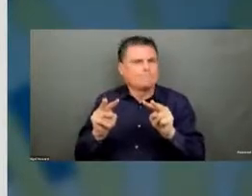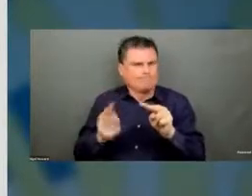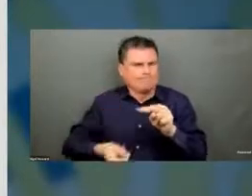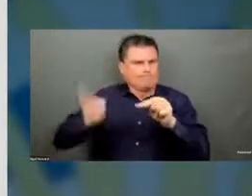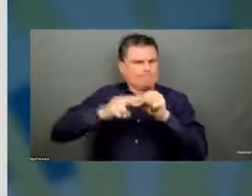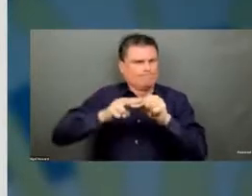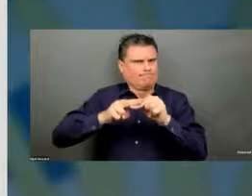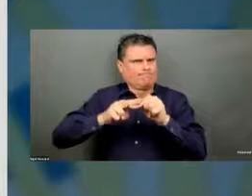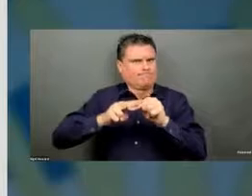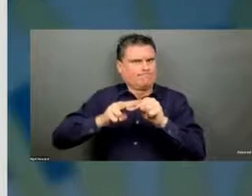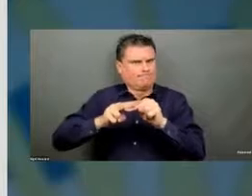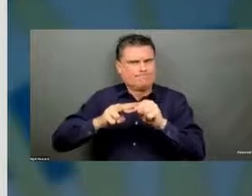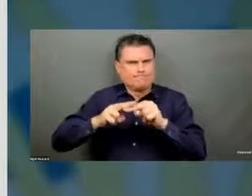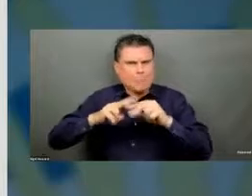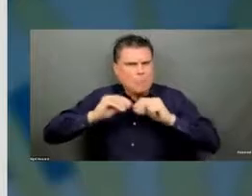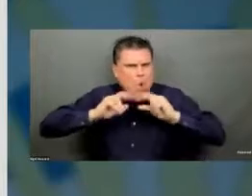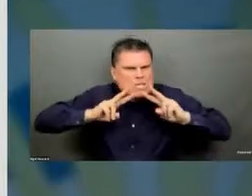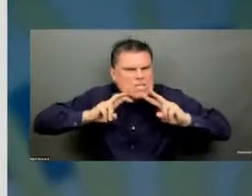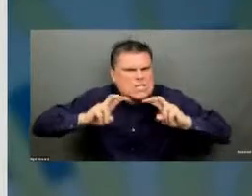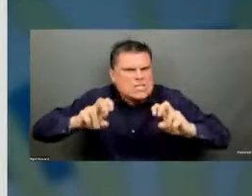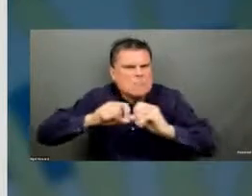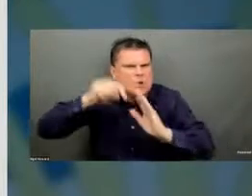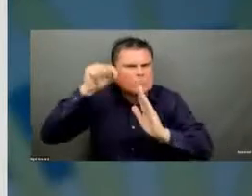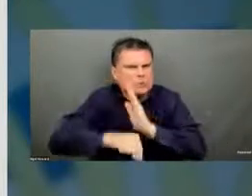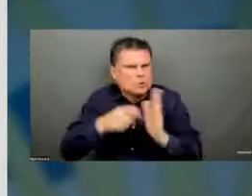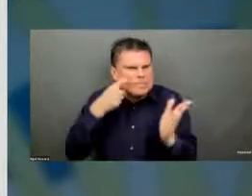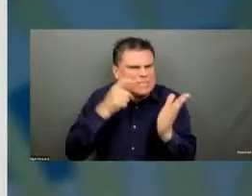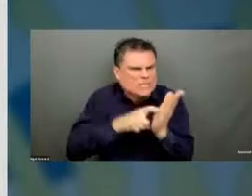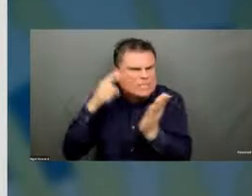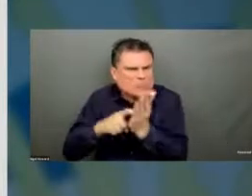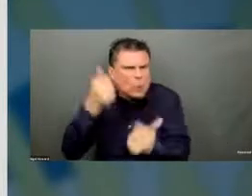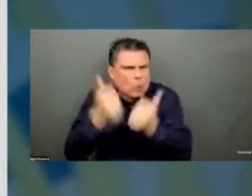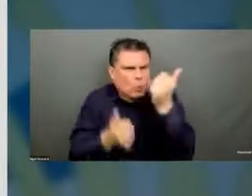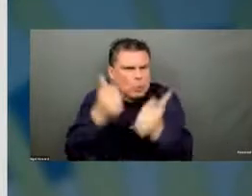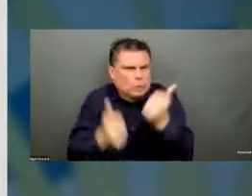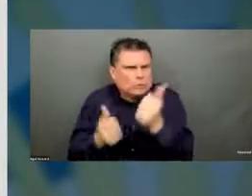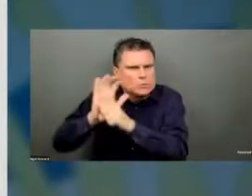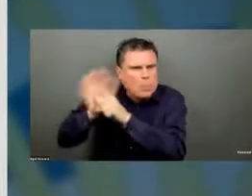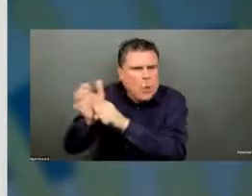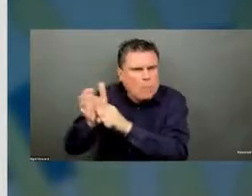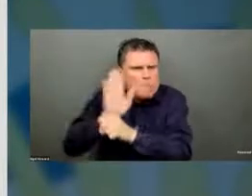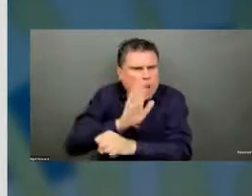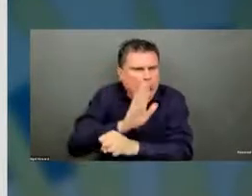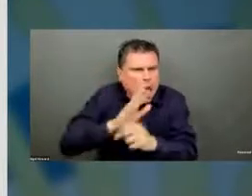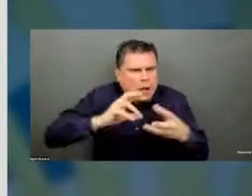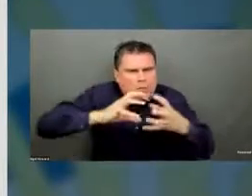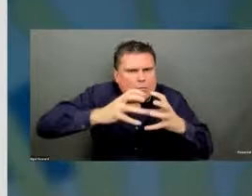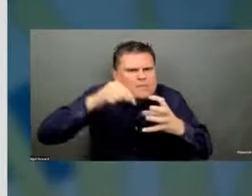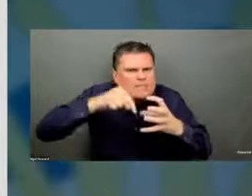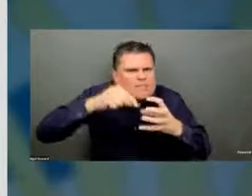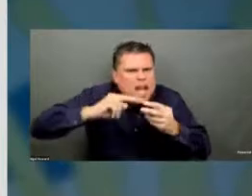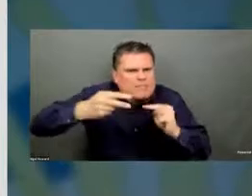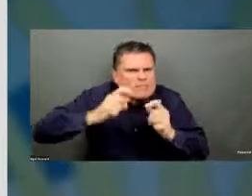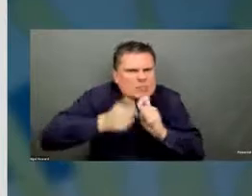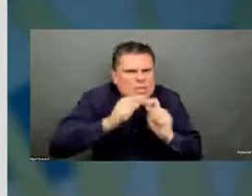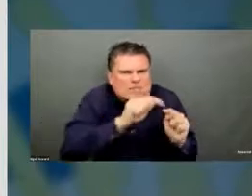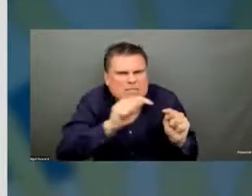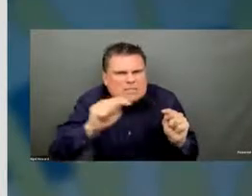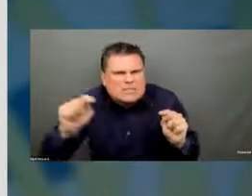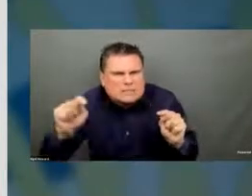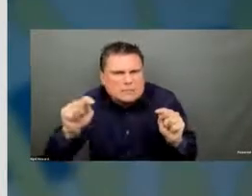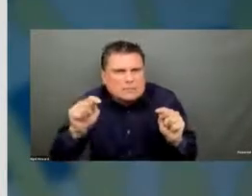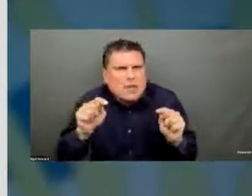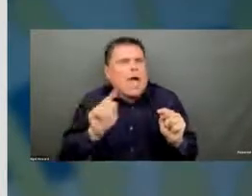of who has one of these more concerning variants that are associated with increased transmissibility of the